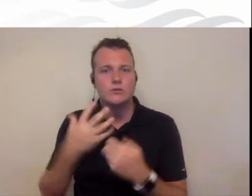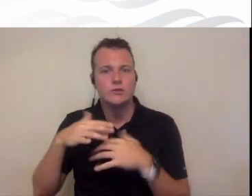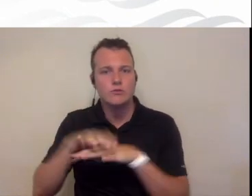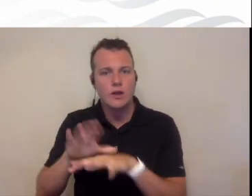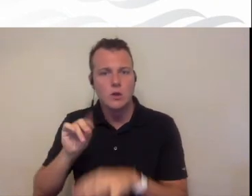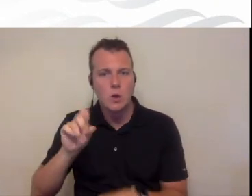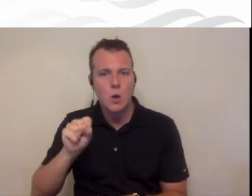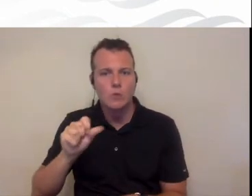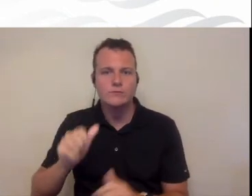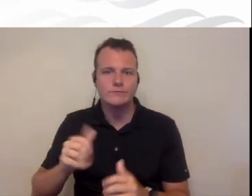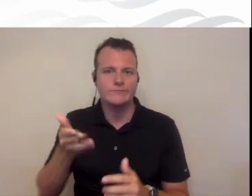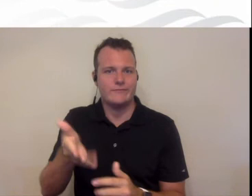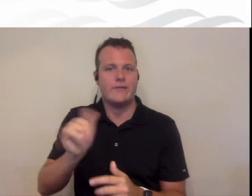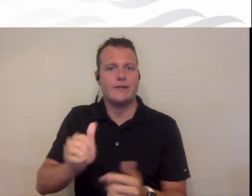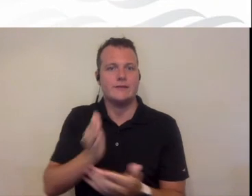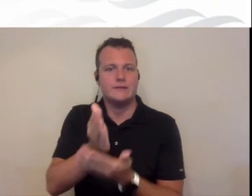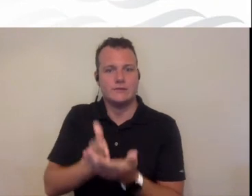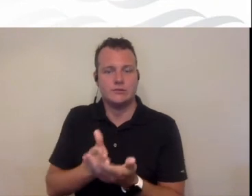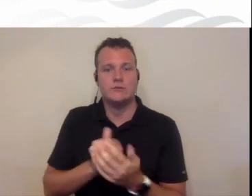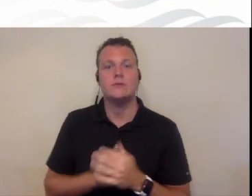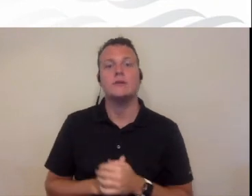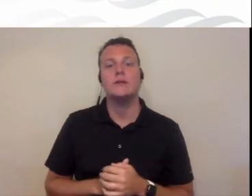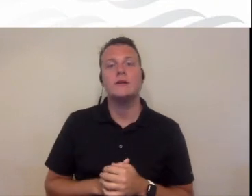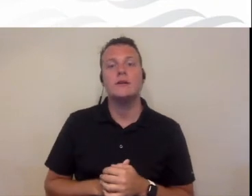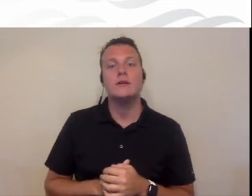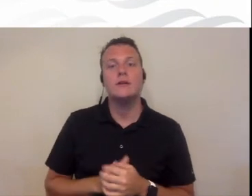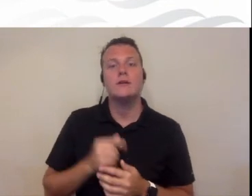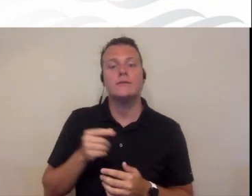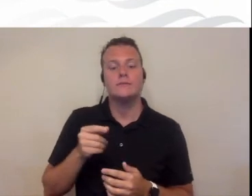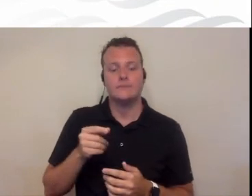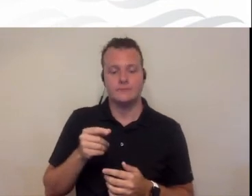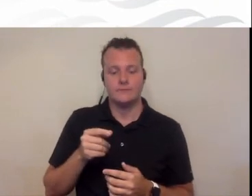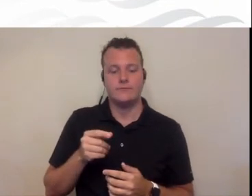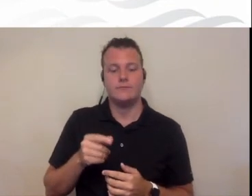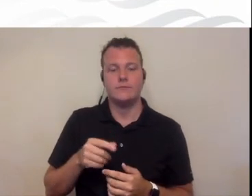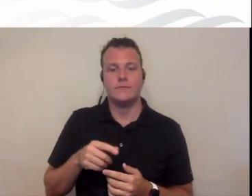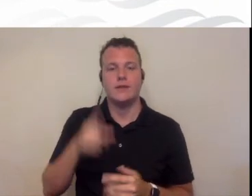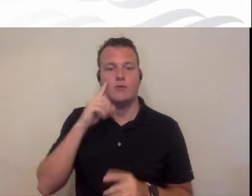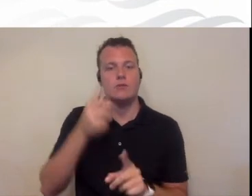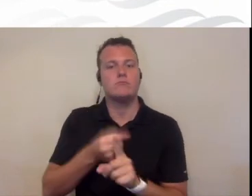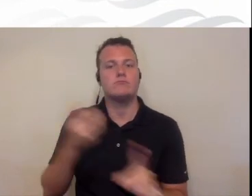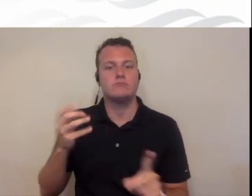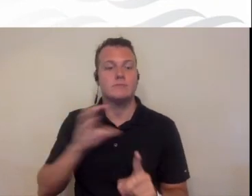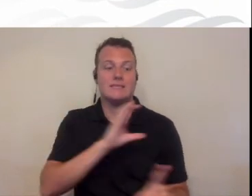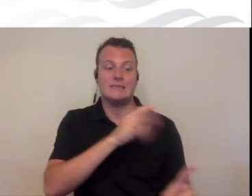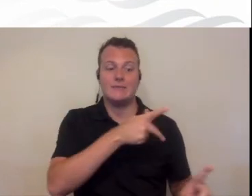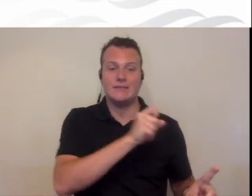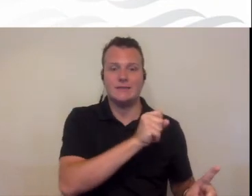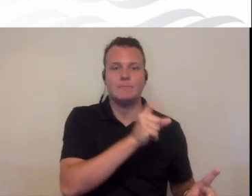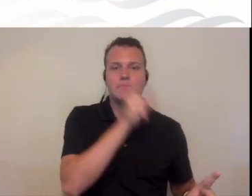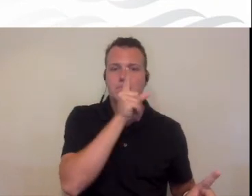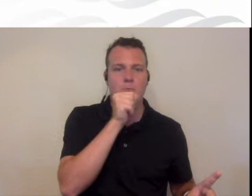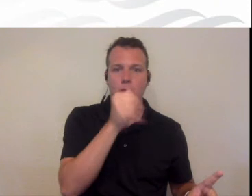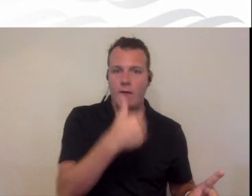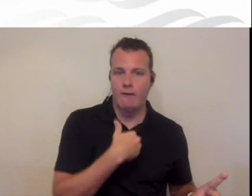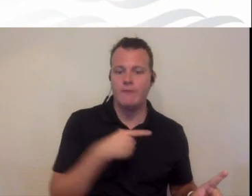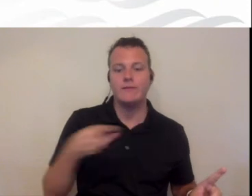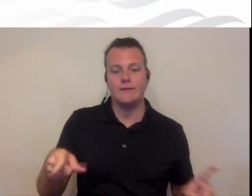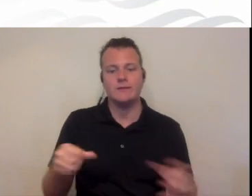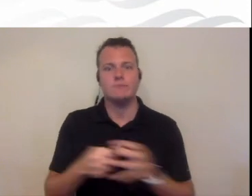integrated codes live here in this section. They deal with what CPT did not. So there are